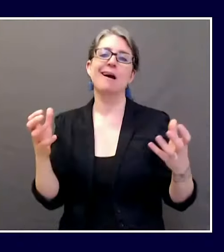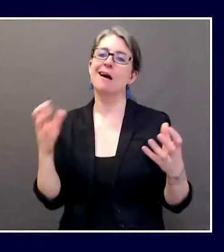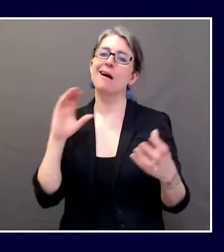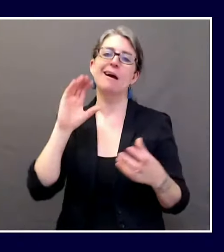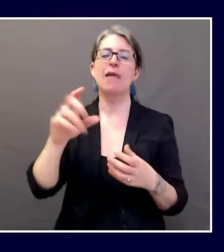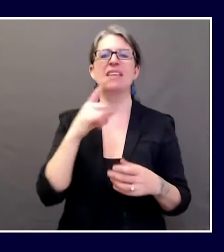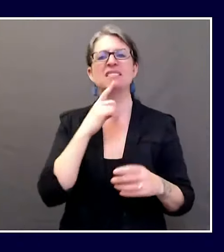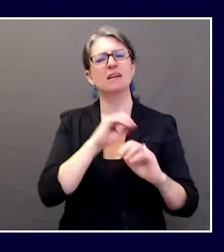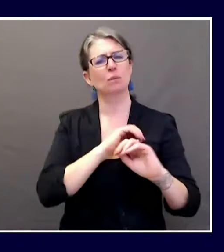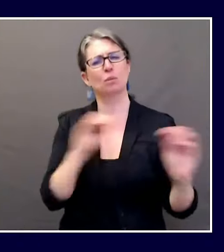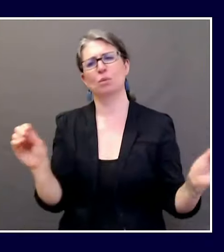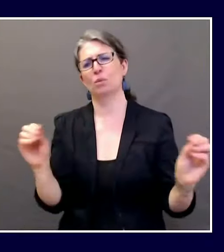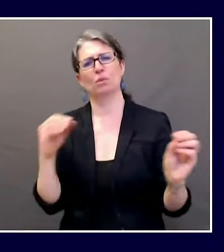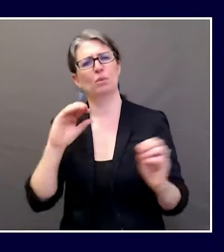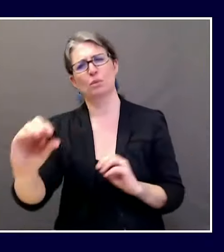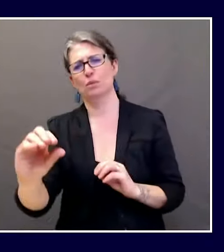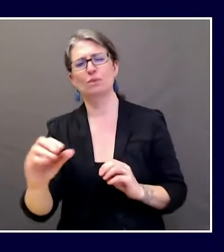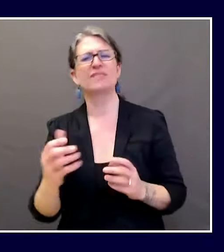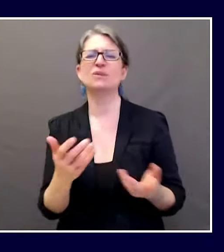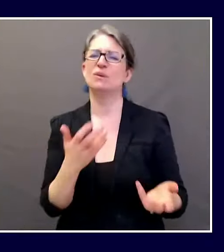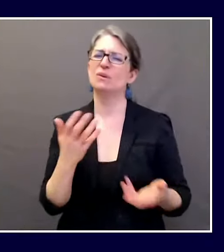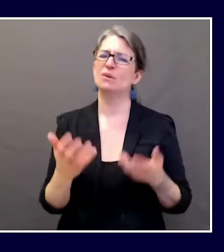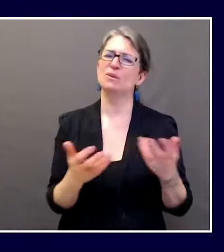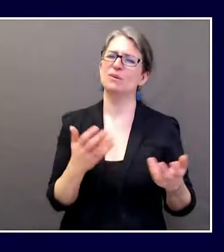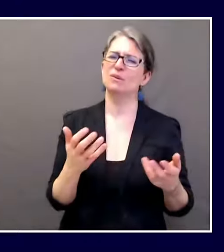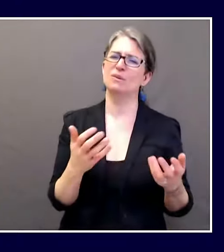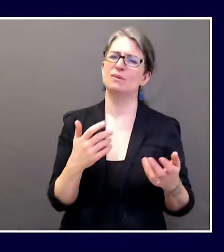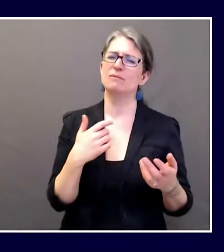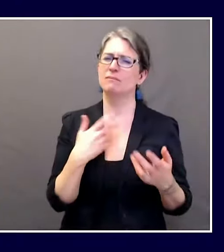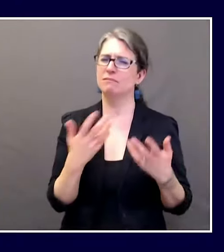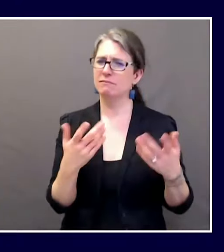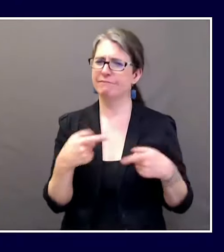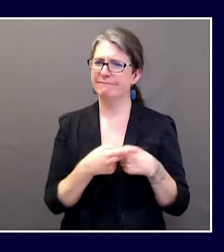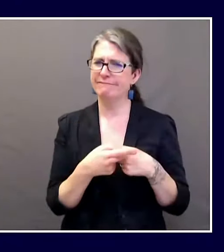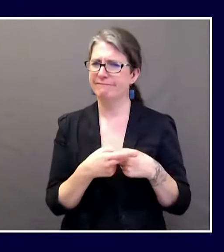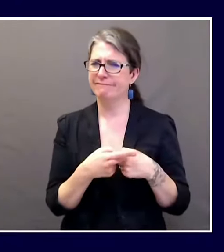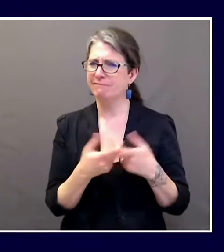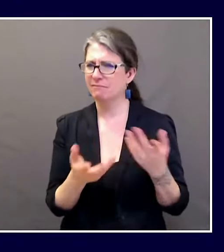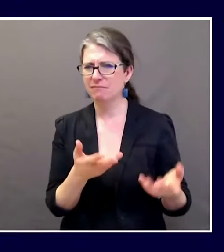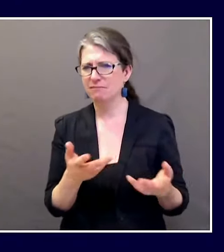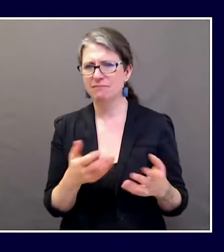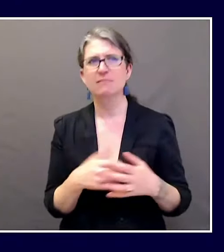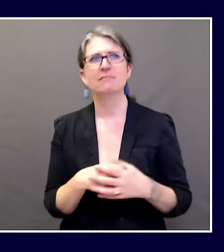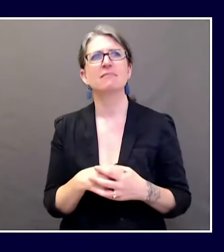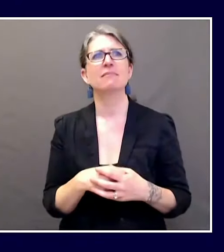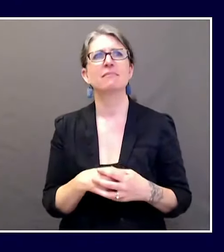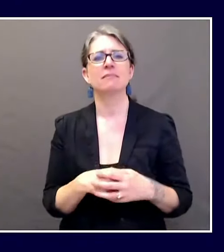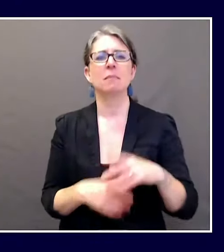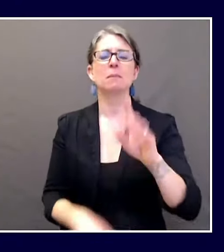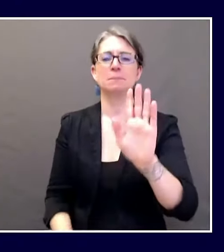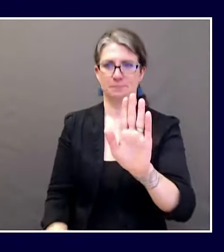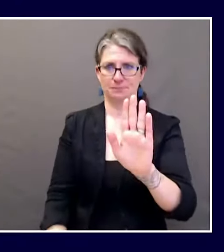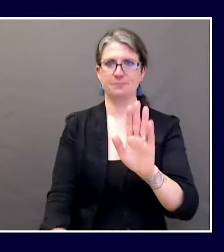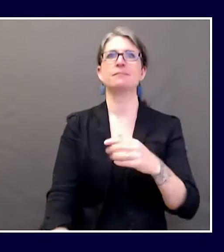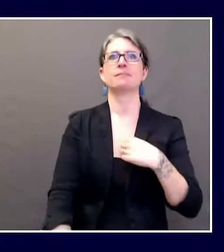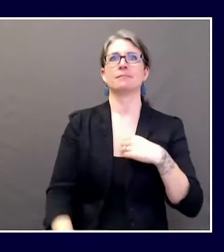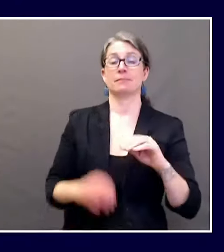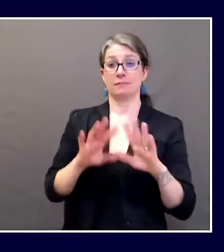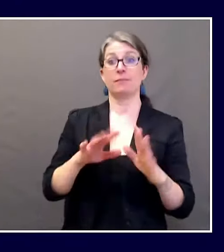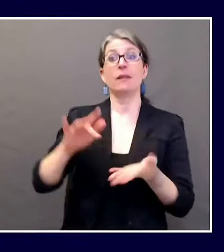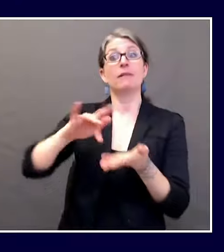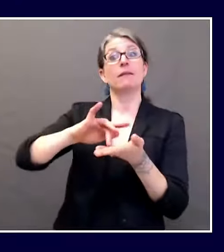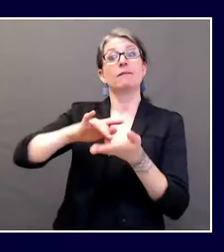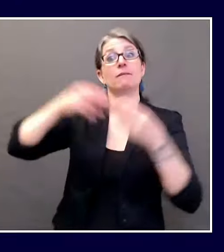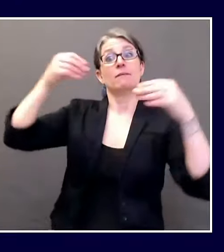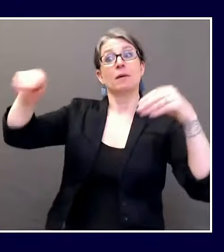just double check so I don't give you incorrect information. Independent pharmacies for this upcoming week